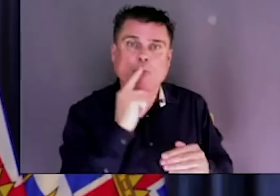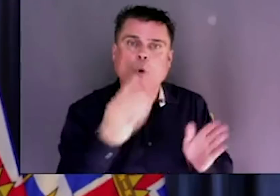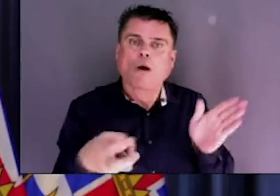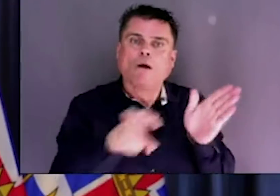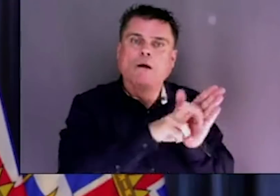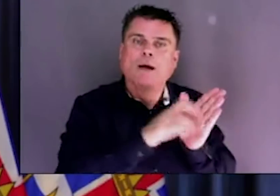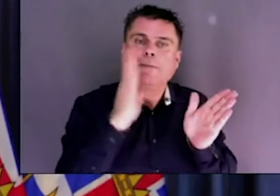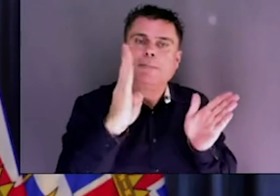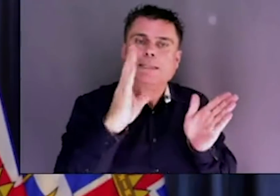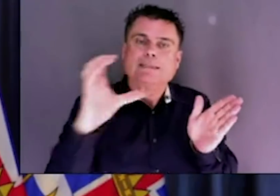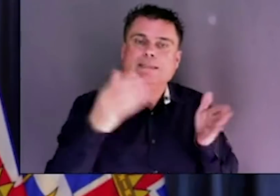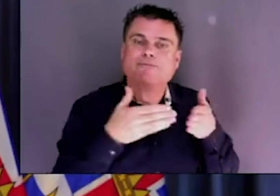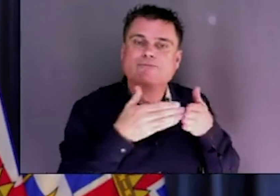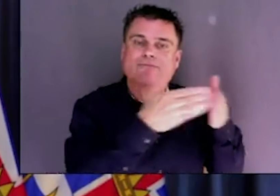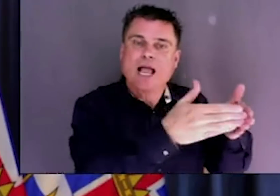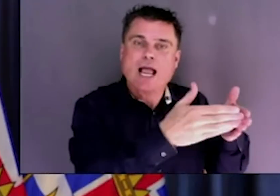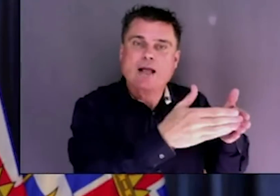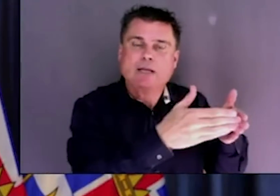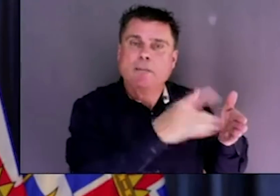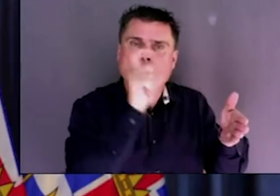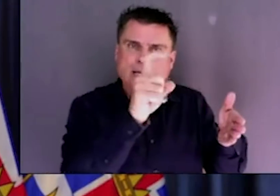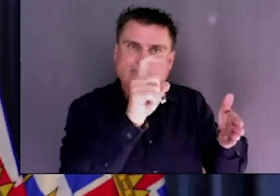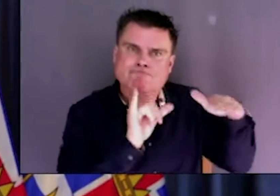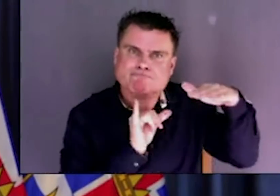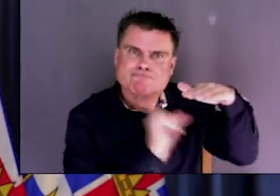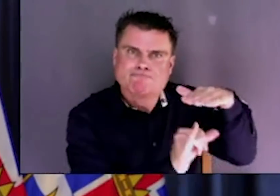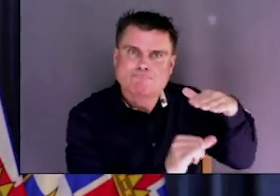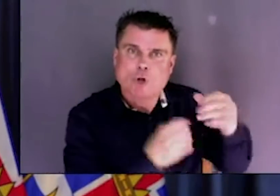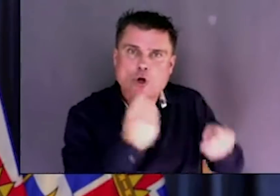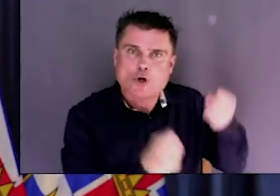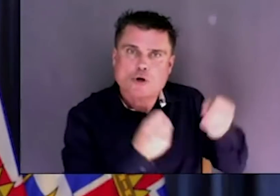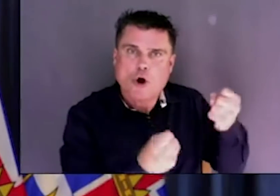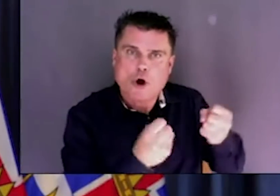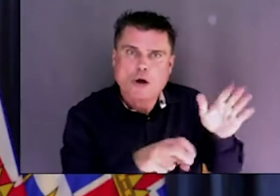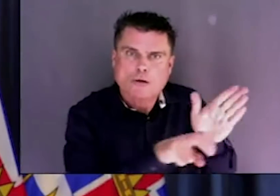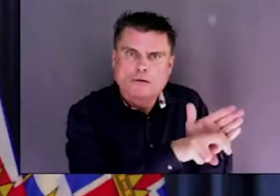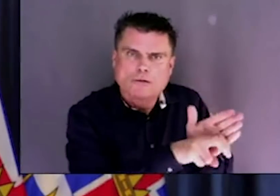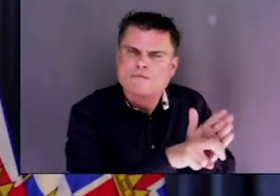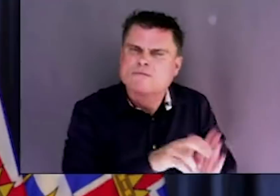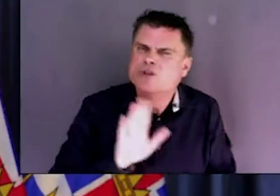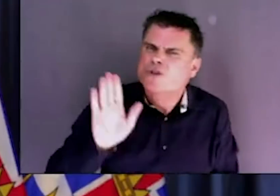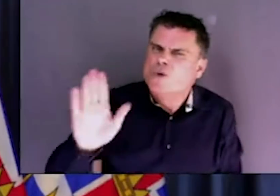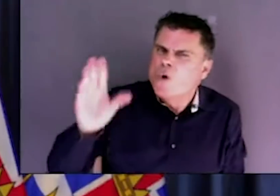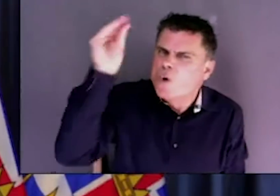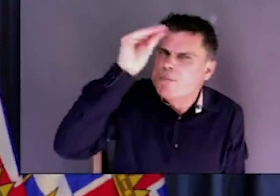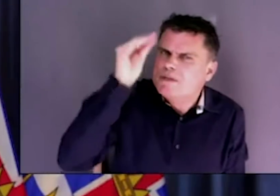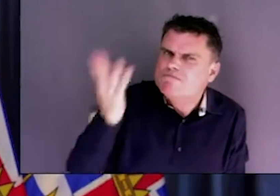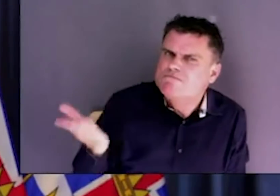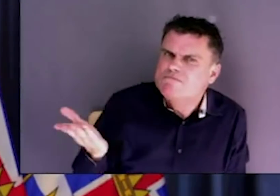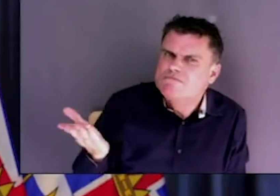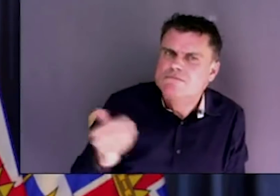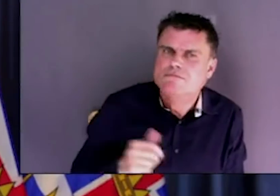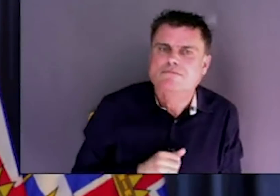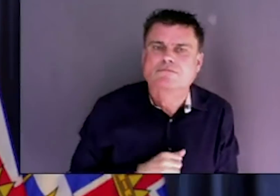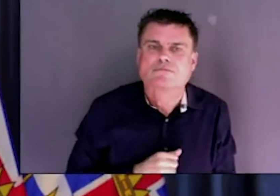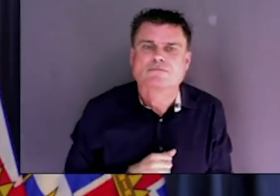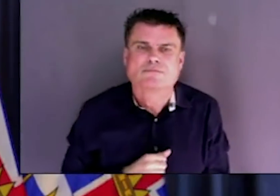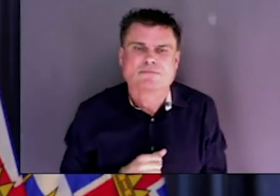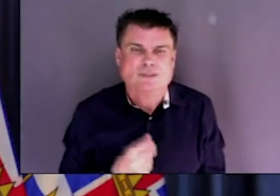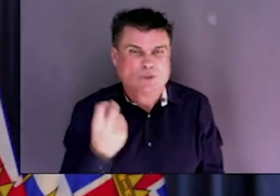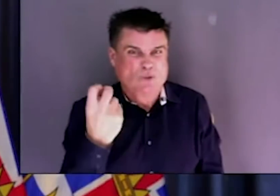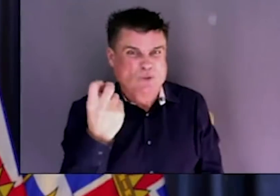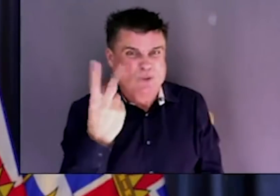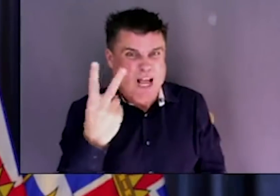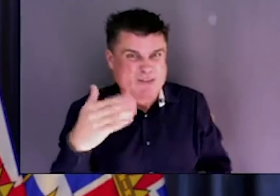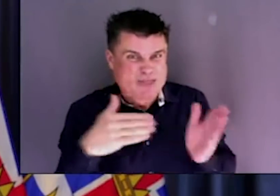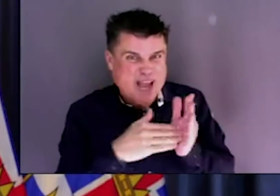stay in their car with a $12,000 fine? Well, I didn't realize it was $12,000, so that's new information for me. Thank